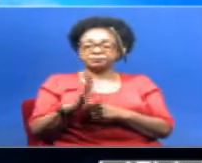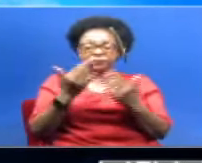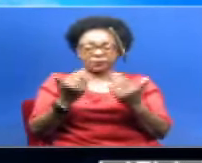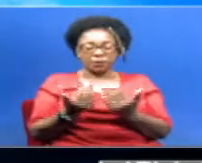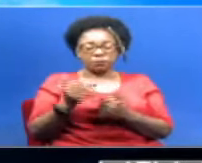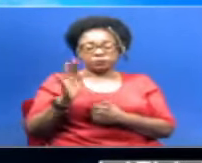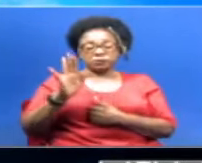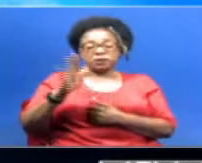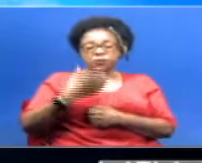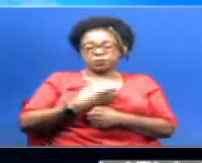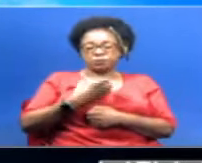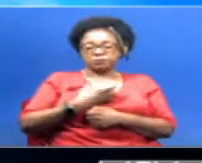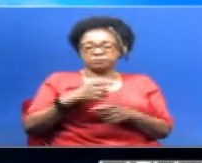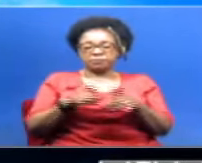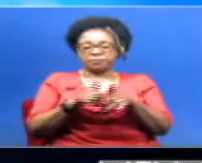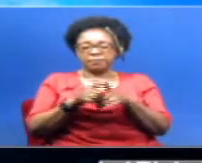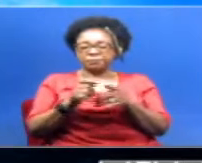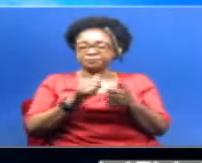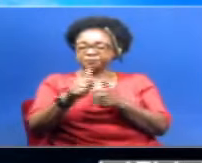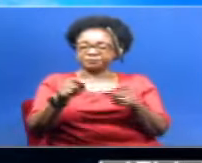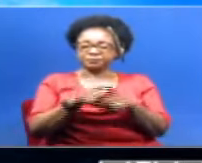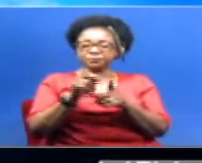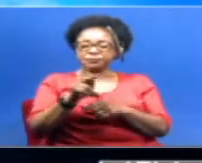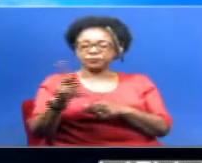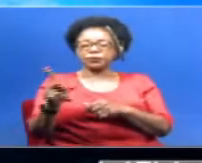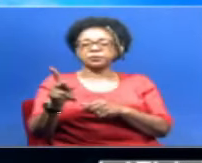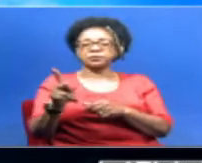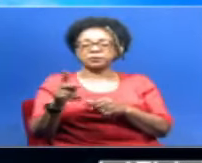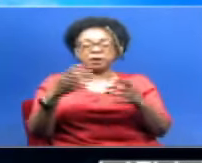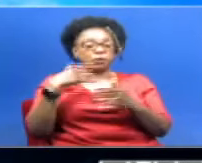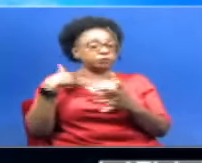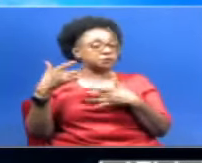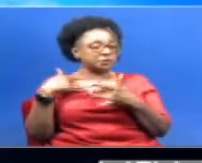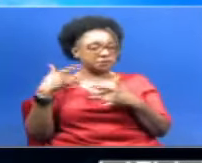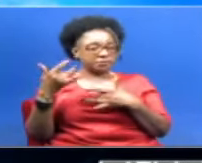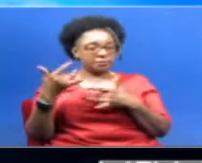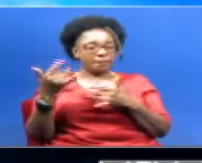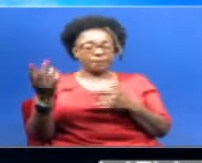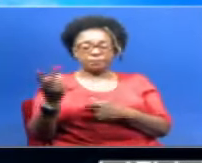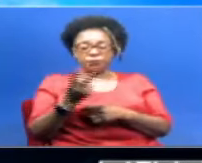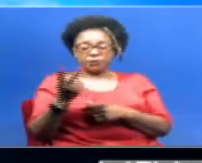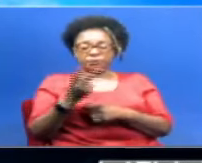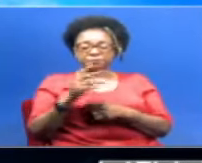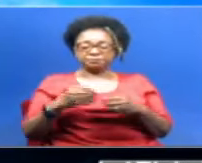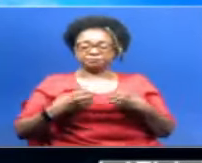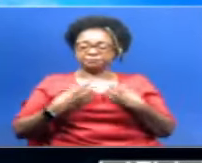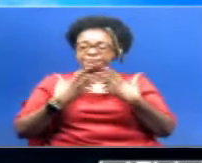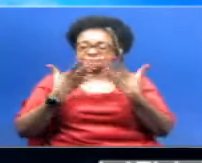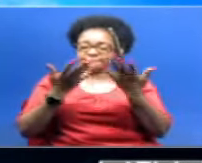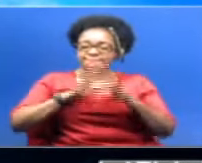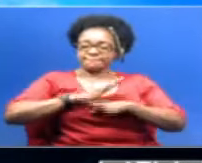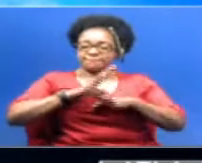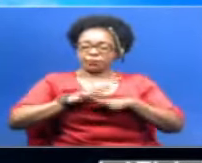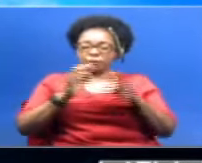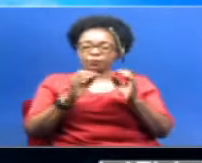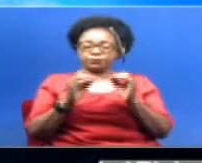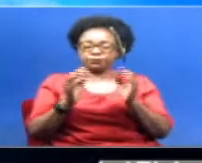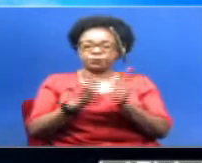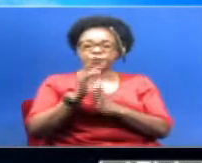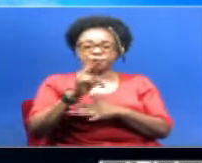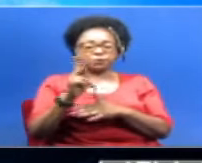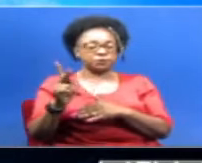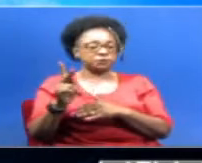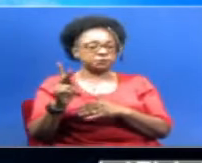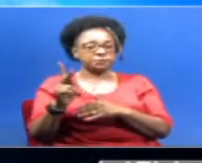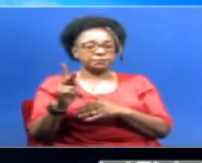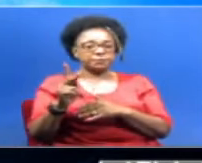as far as excesses by the Kenya Kwanza regime are concerned. The two have expressed their dissatisfaction with Kenya Kwanza,